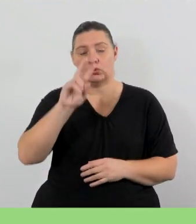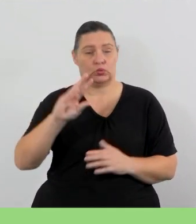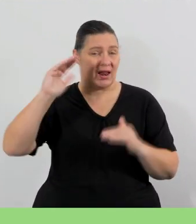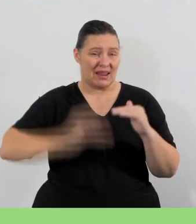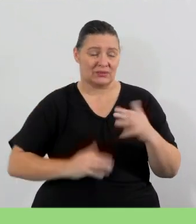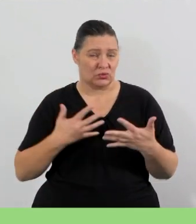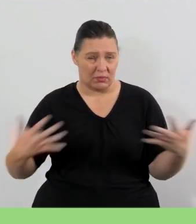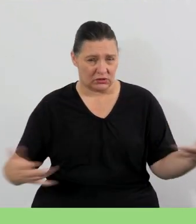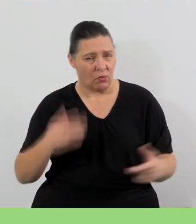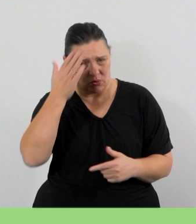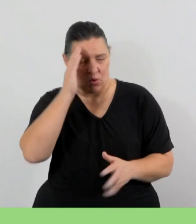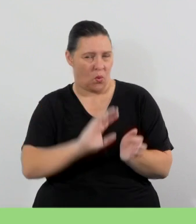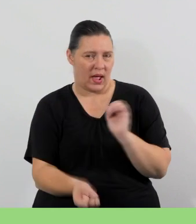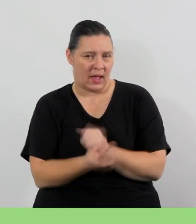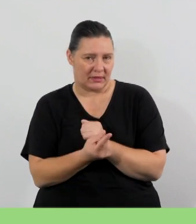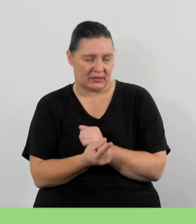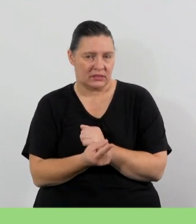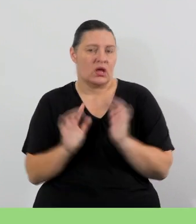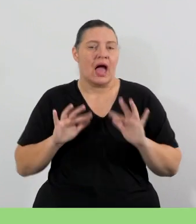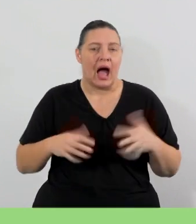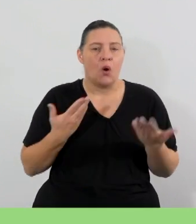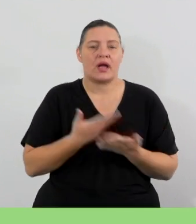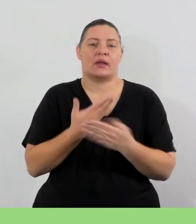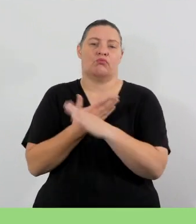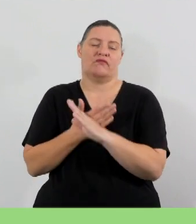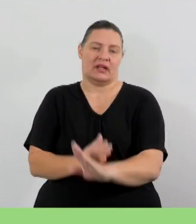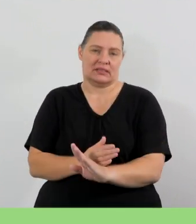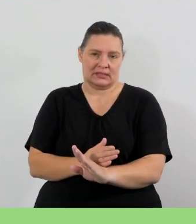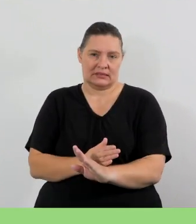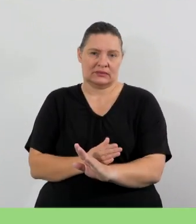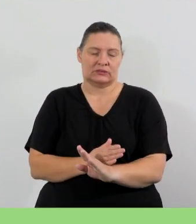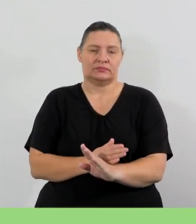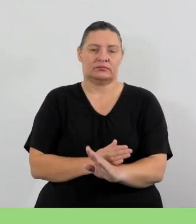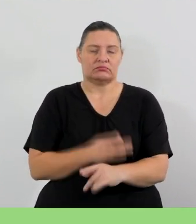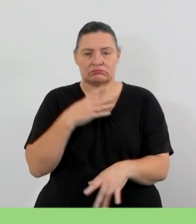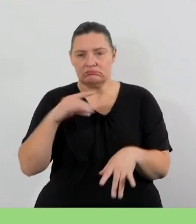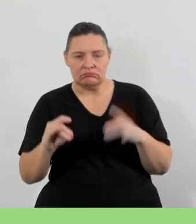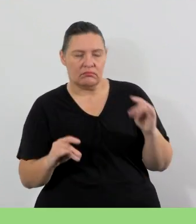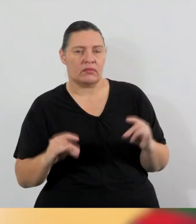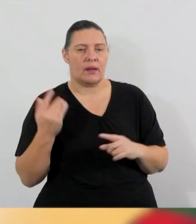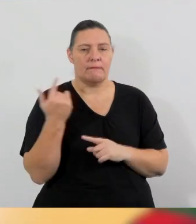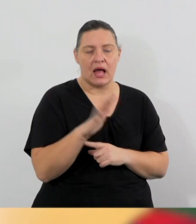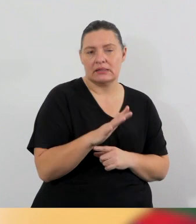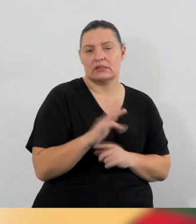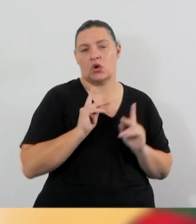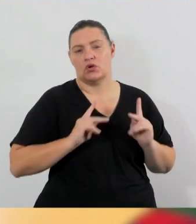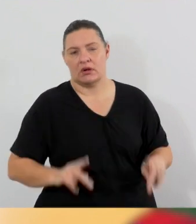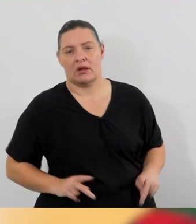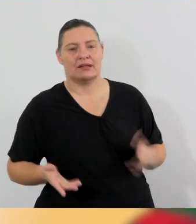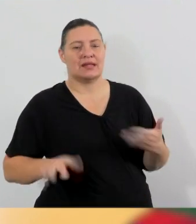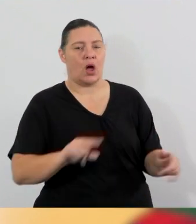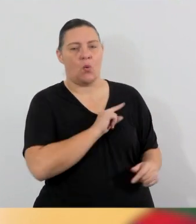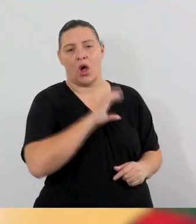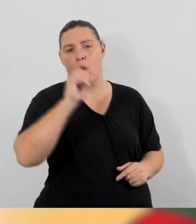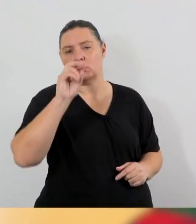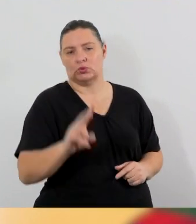in oxygen. So now how can we try and prevent a situation where animals, plants, and humans are